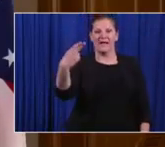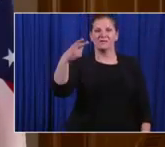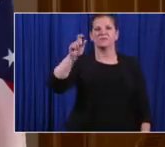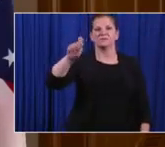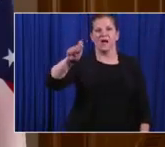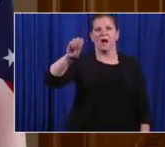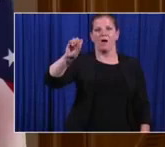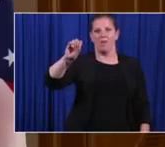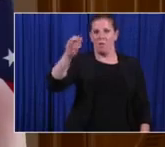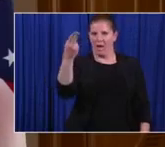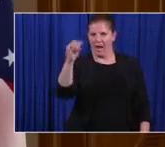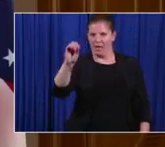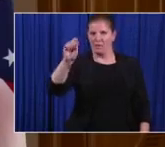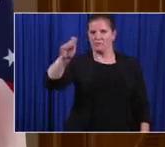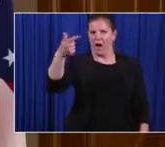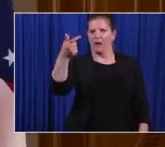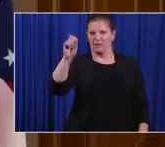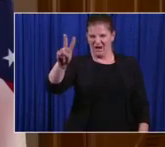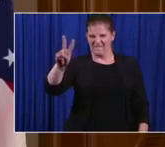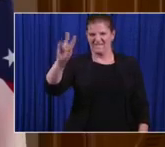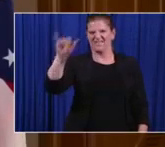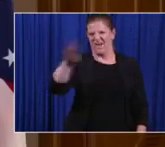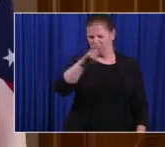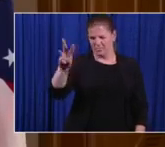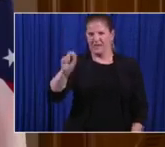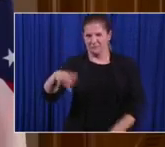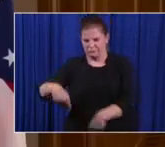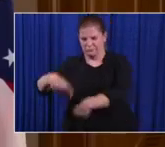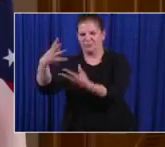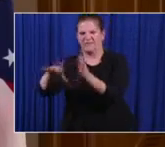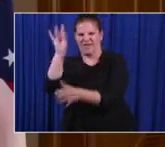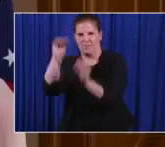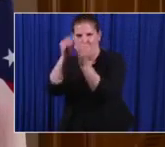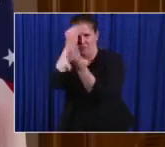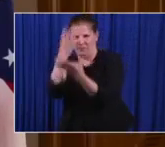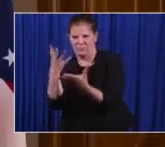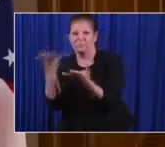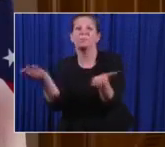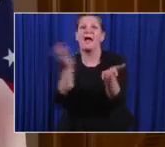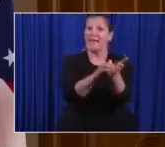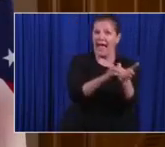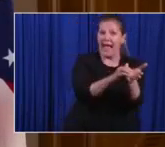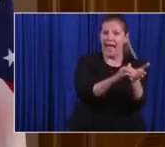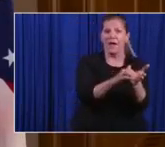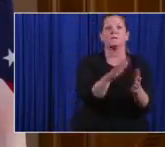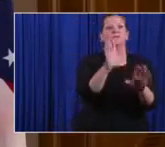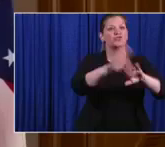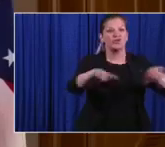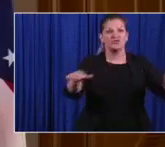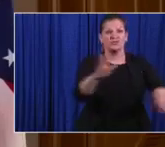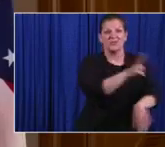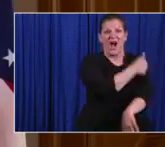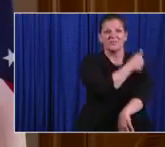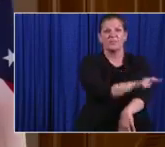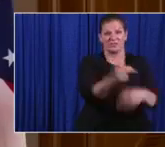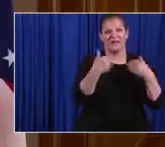odh.ohio.gov. Also would again say children's hospitals are another place where you can get the vaccine.